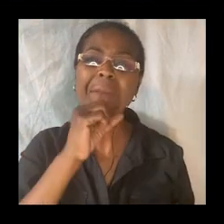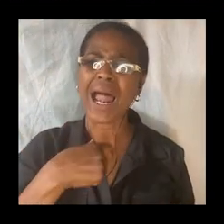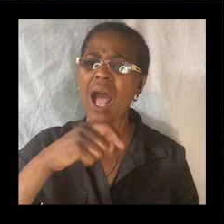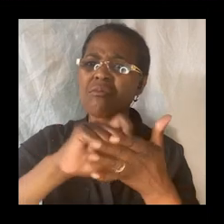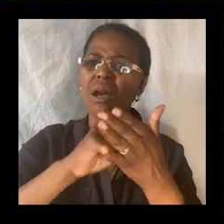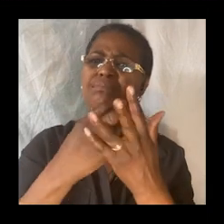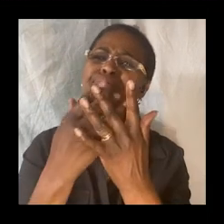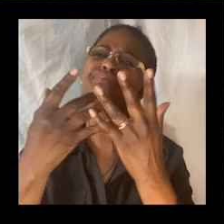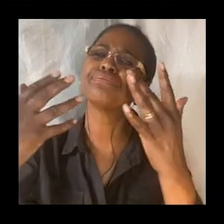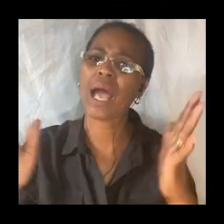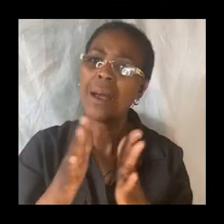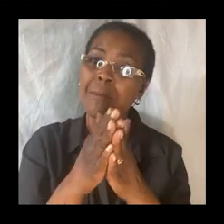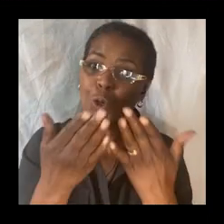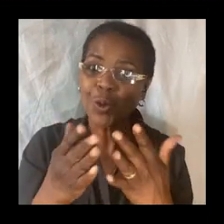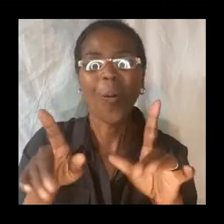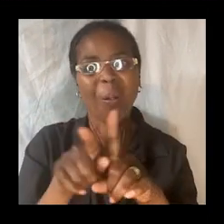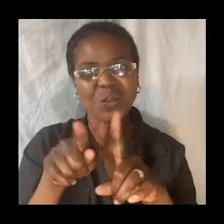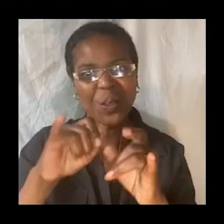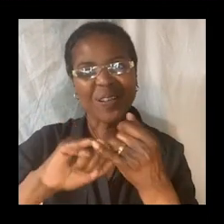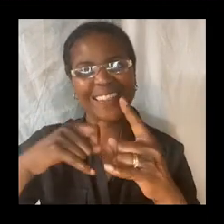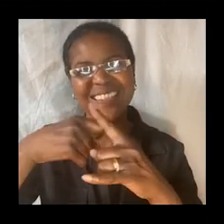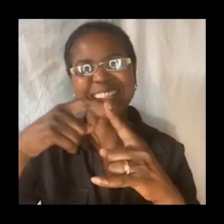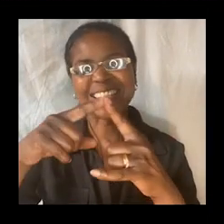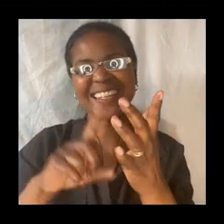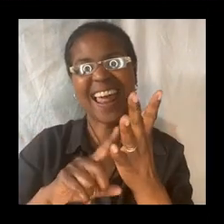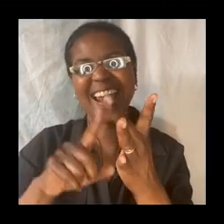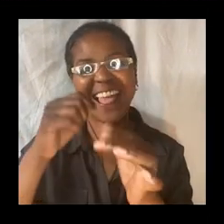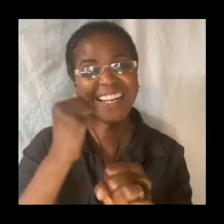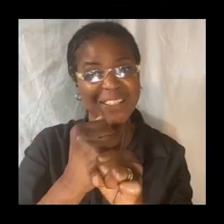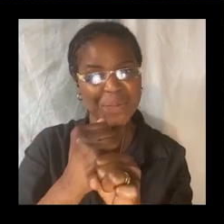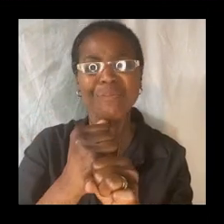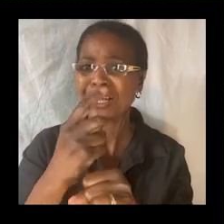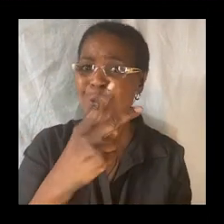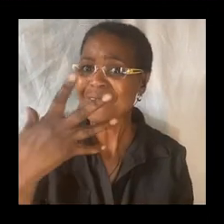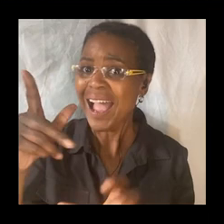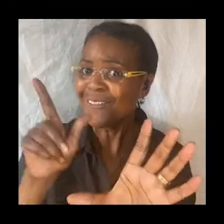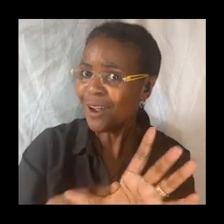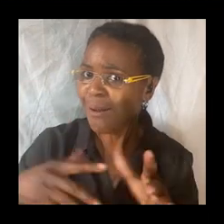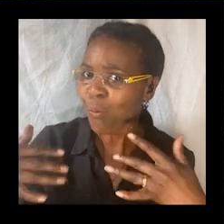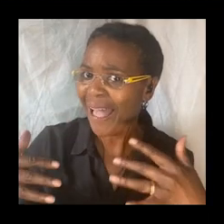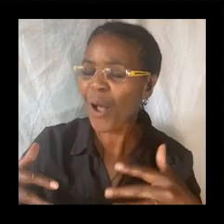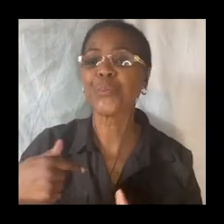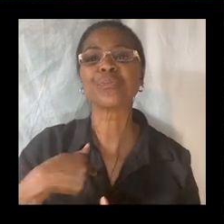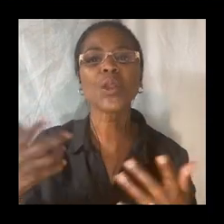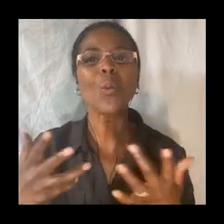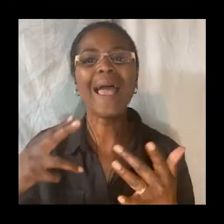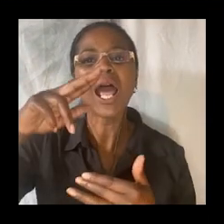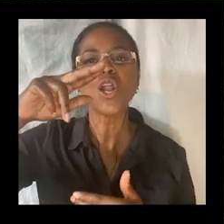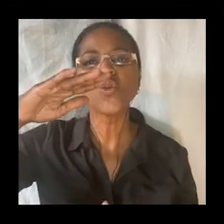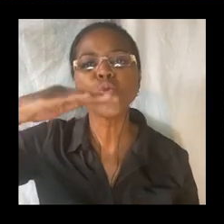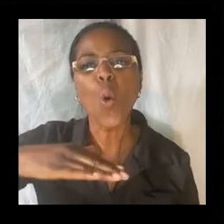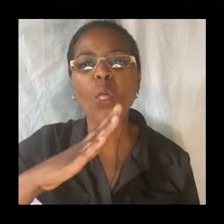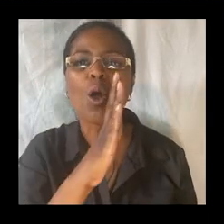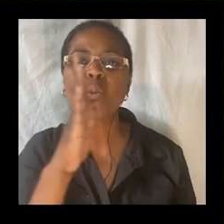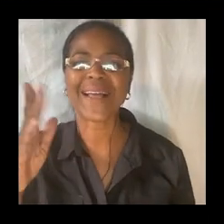Skellig, which is 25 years old this year, astonishingly. I'm in my study in the northeast of England, quite close to the sea. The sea is just down the